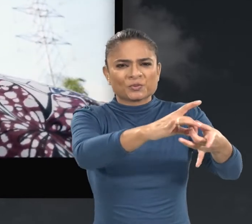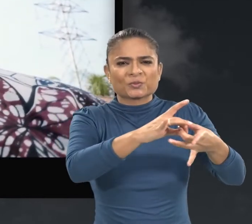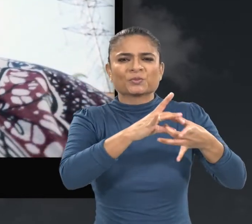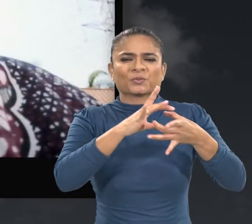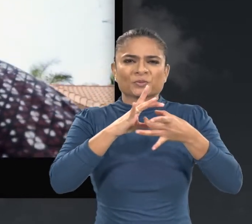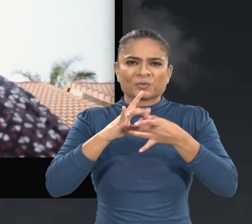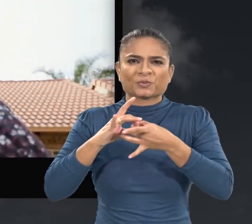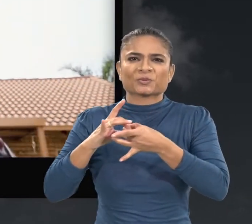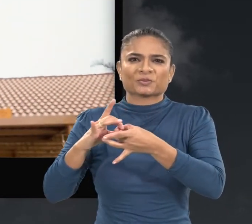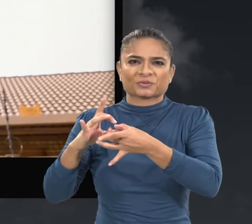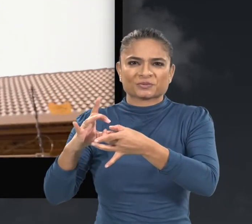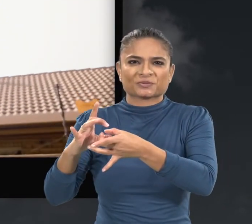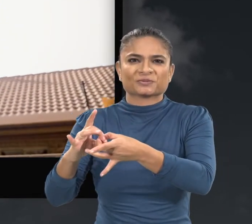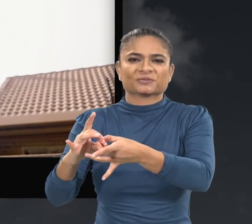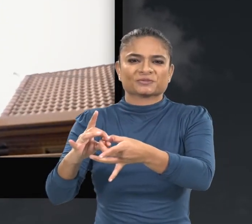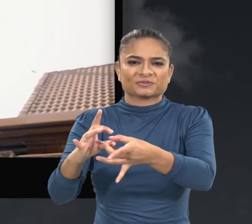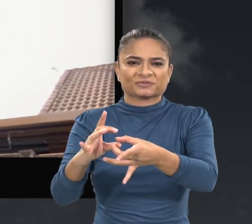pelaka,